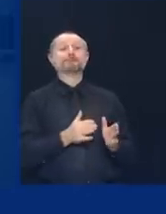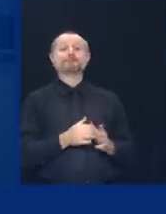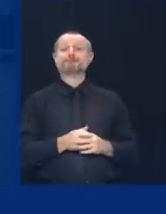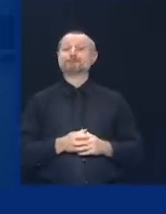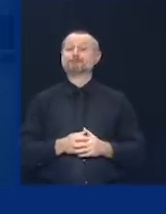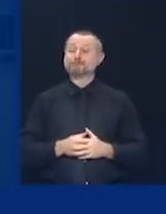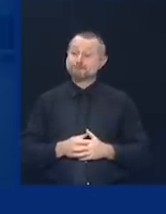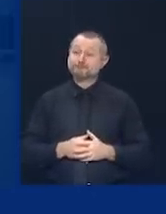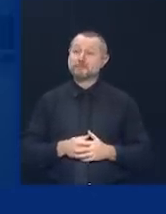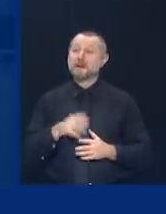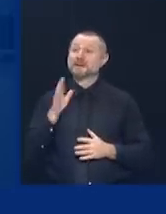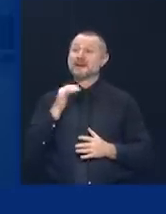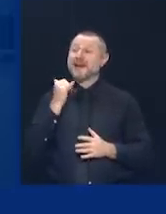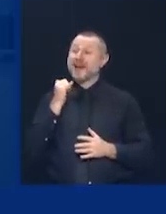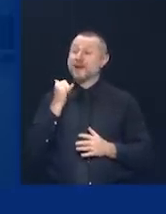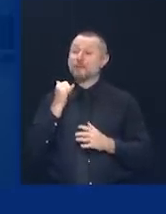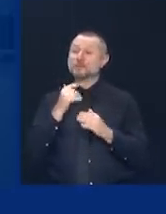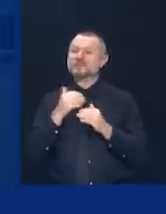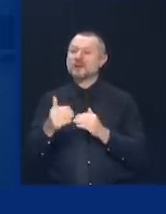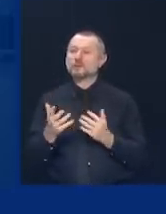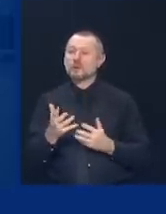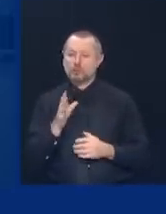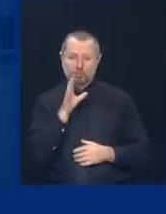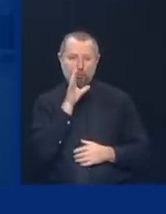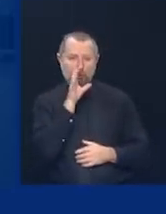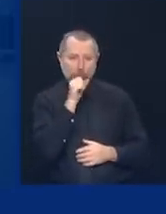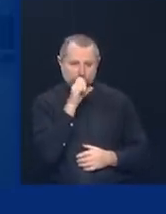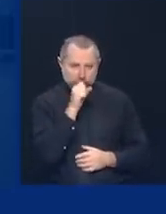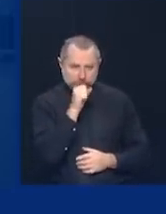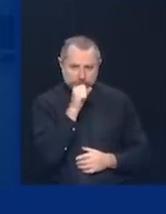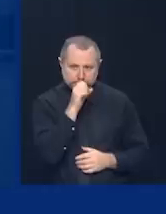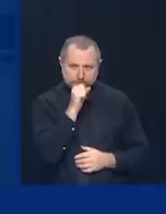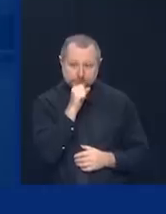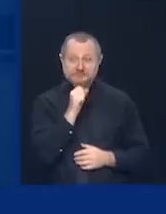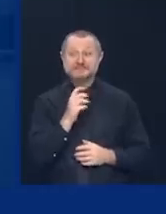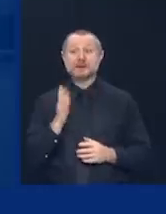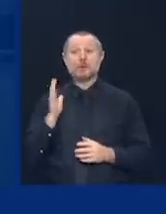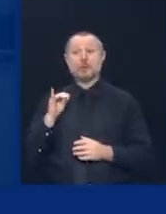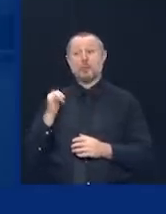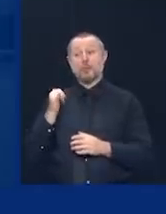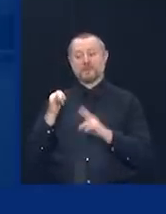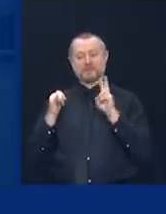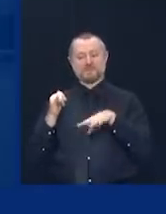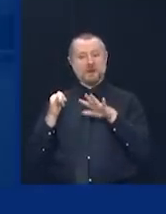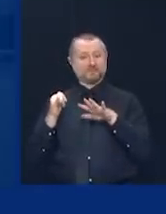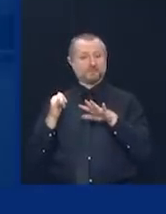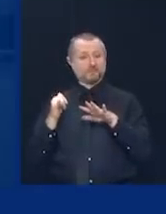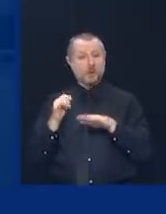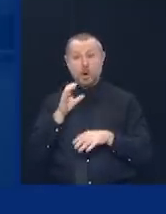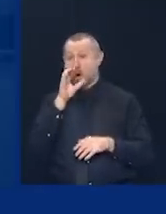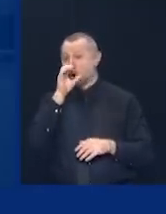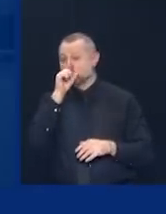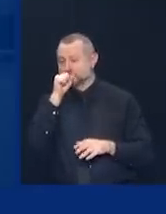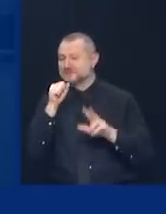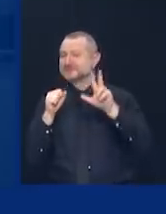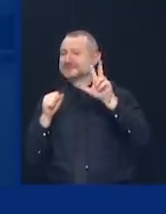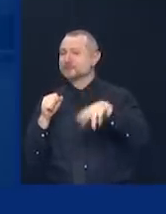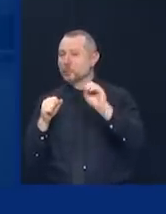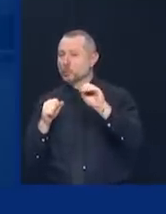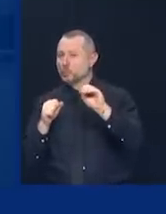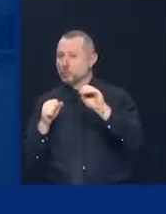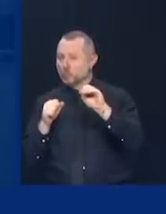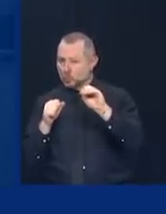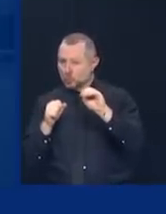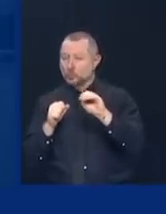What comes after a yellow zone? An orange zone. Yellow's 2.5, orange is at 3. New York